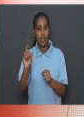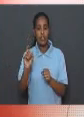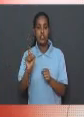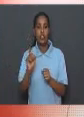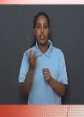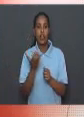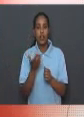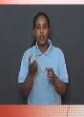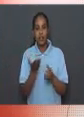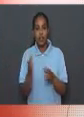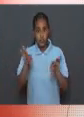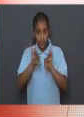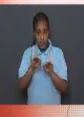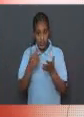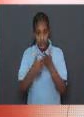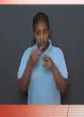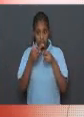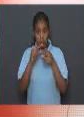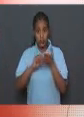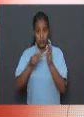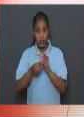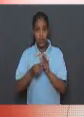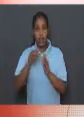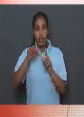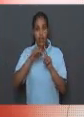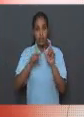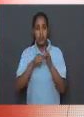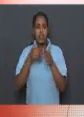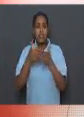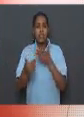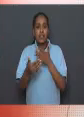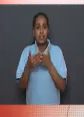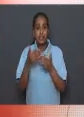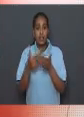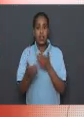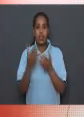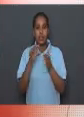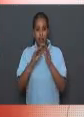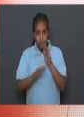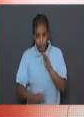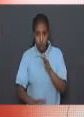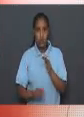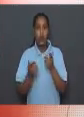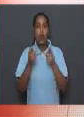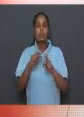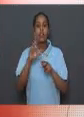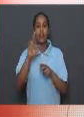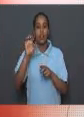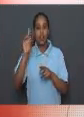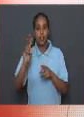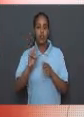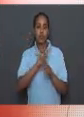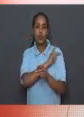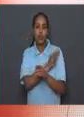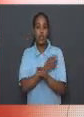agent. This means that the ion is easily reduced. When the reduction potential